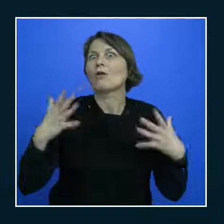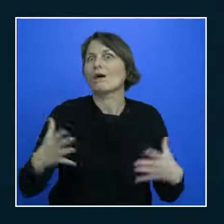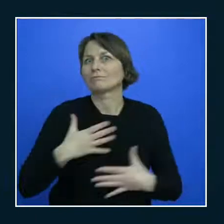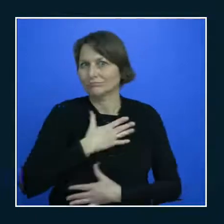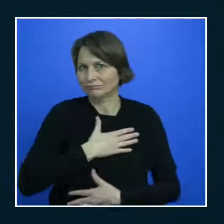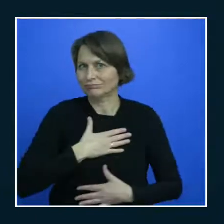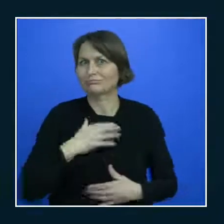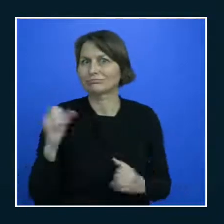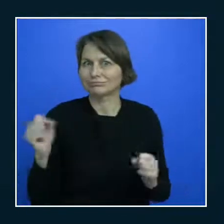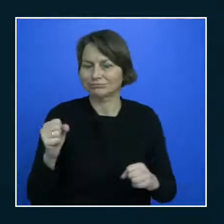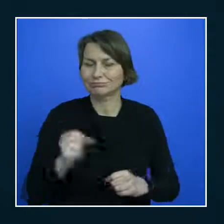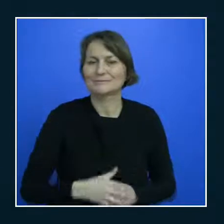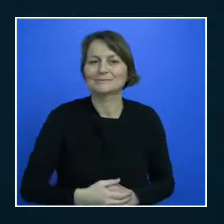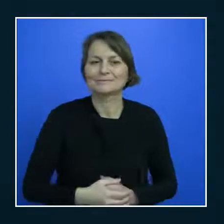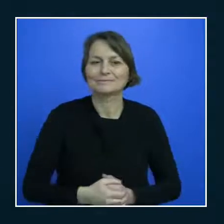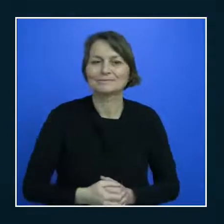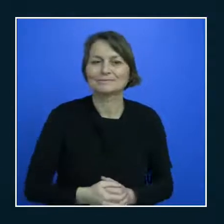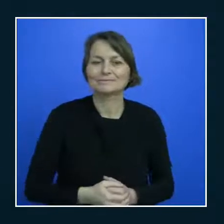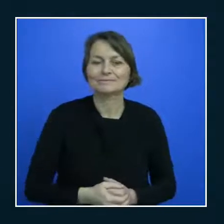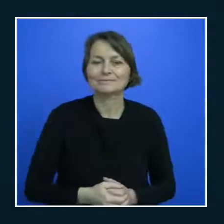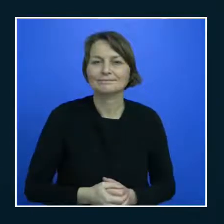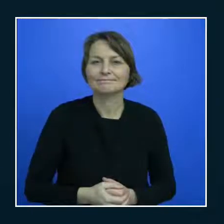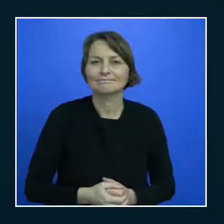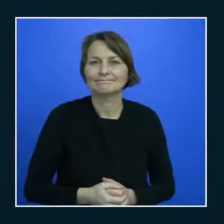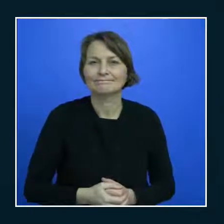Cool. Yeah, it all started with